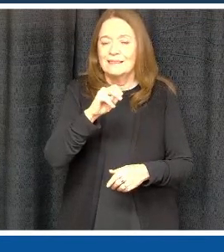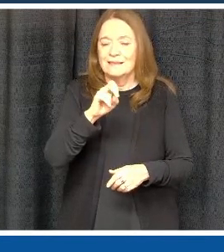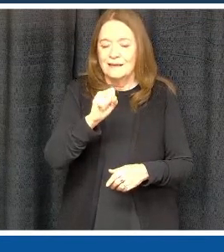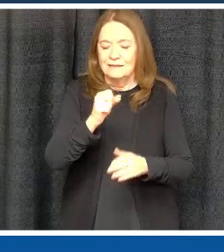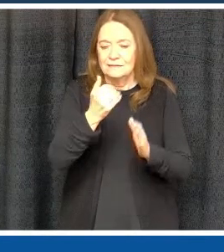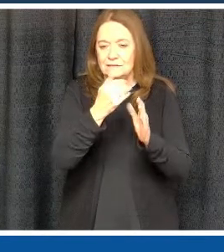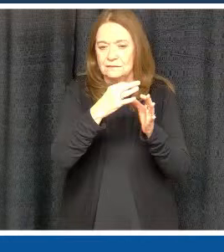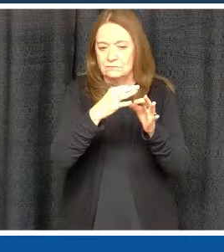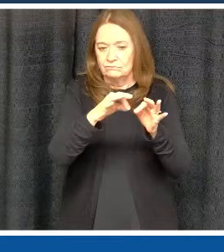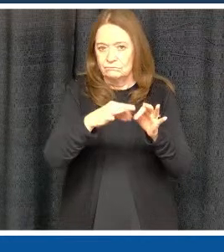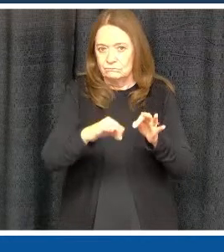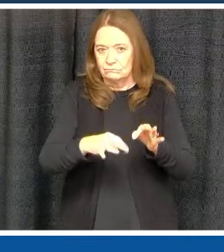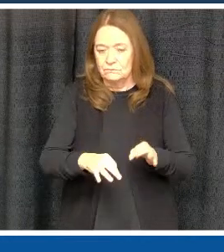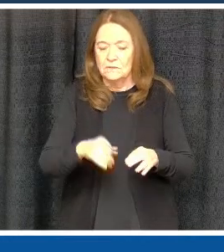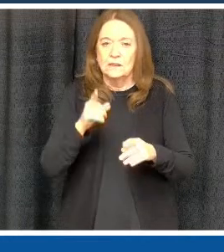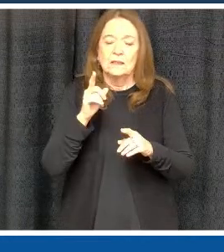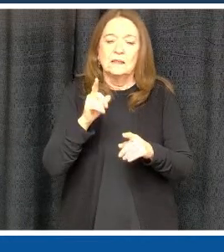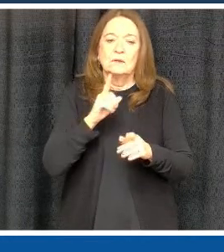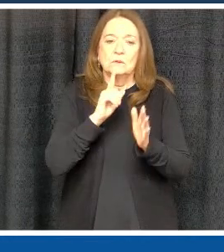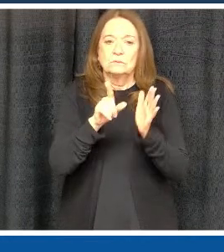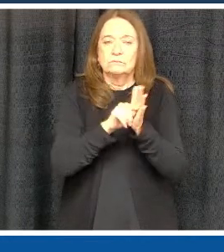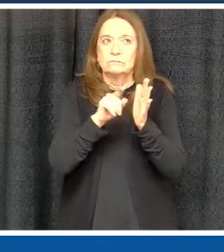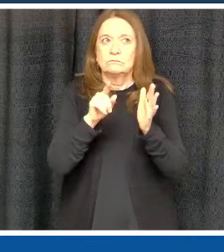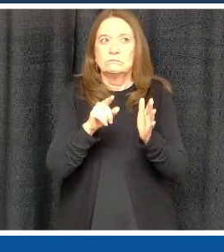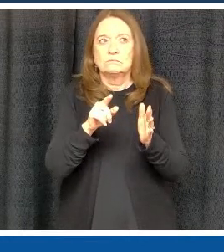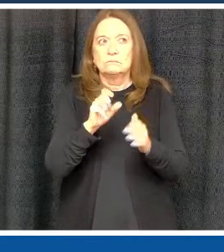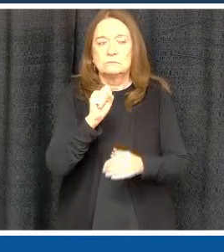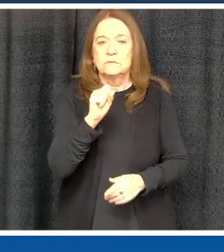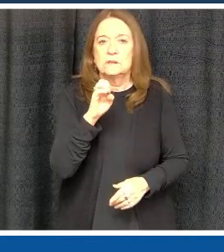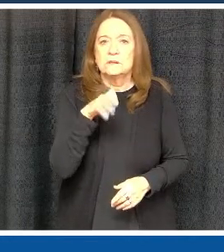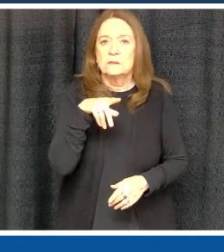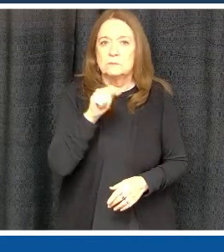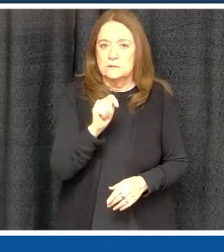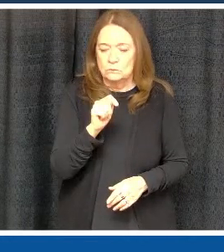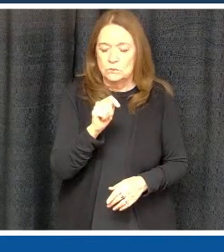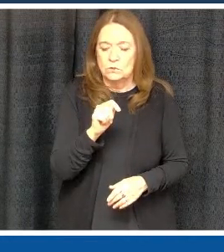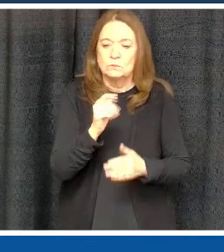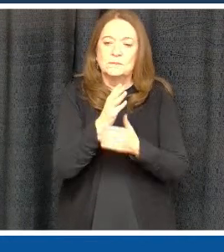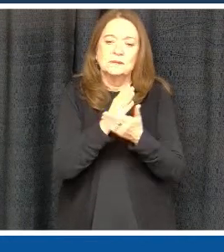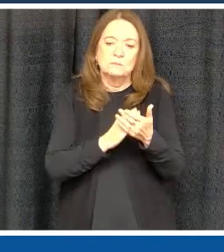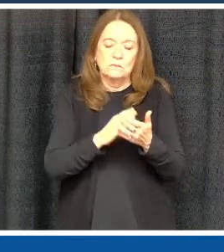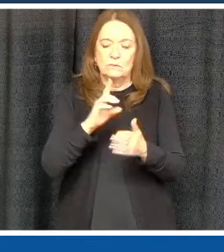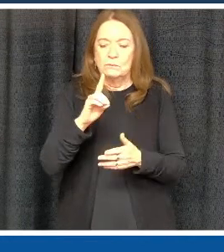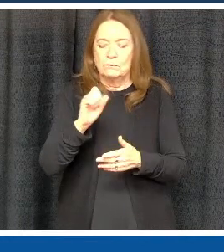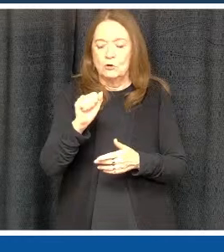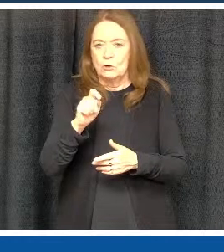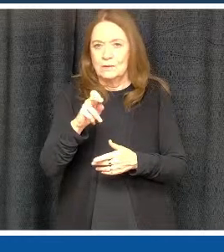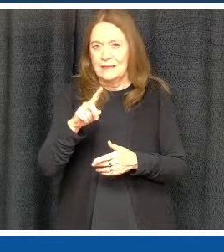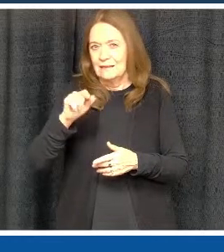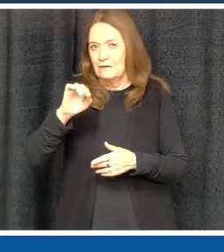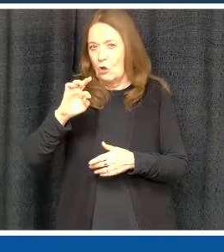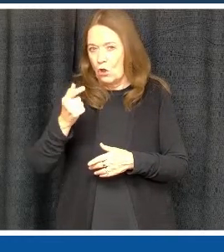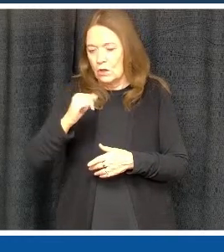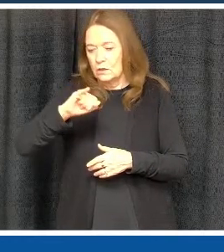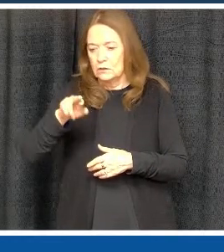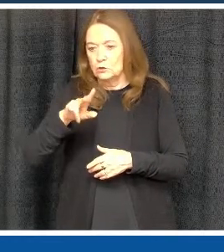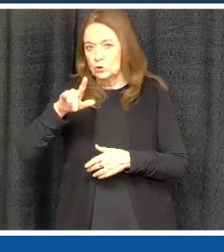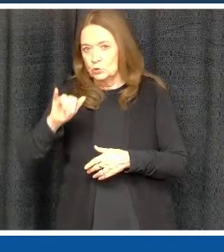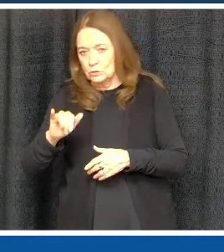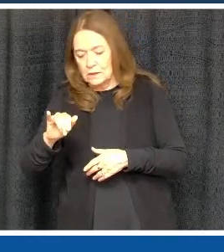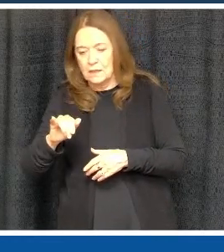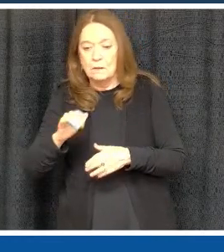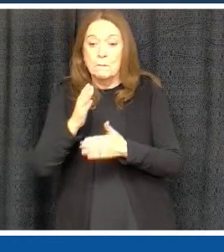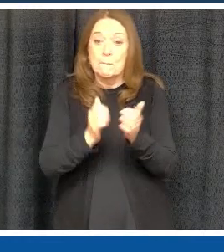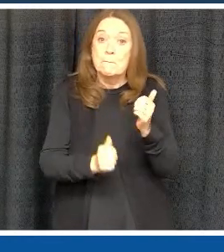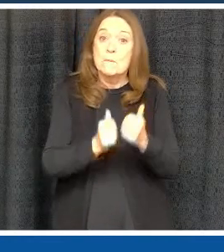And they came out in, like I said, September, but some of them are dated in August and July. The most important